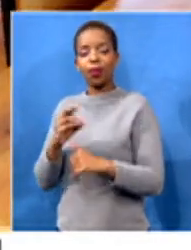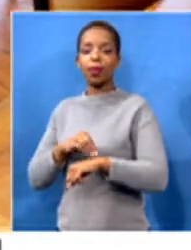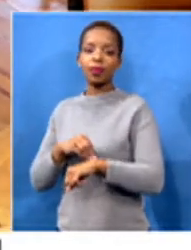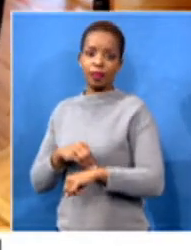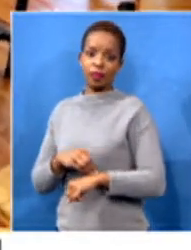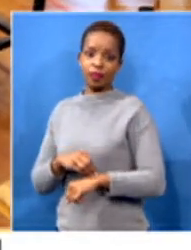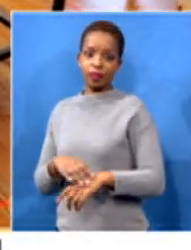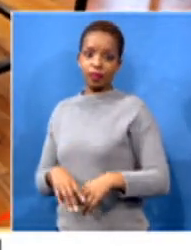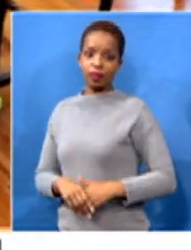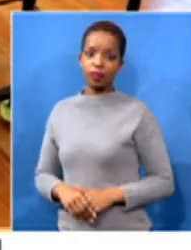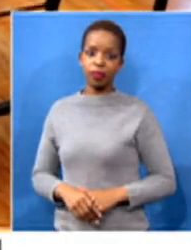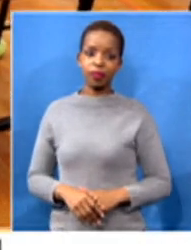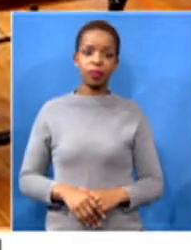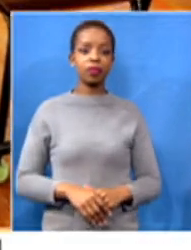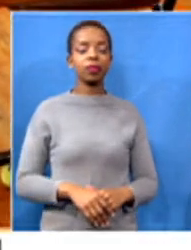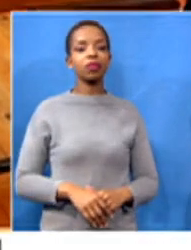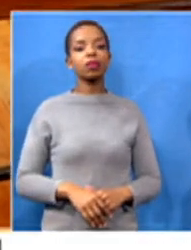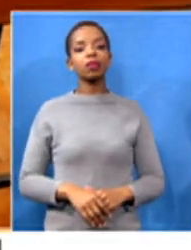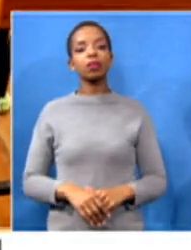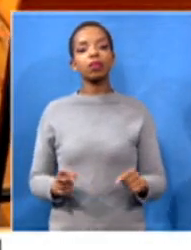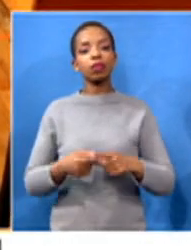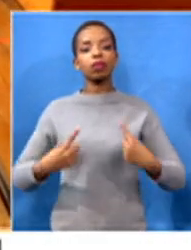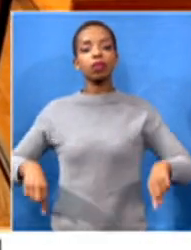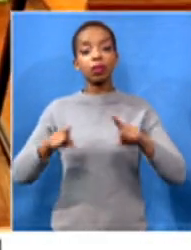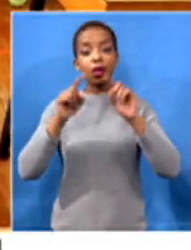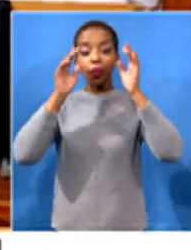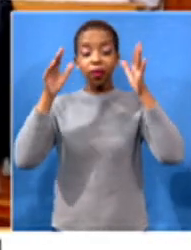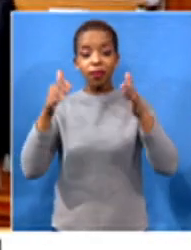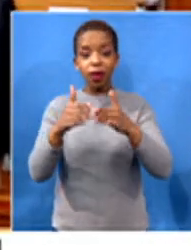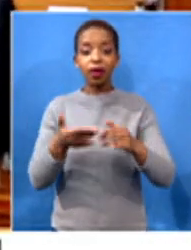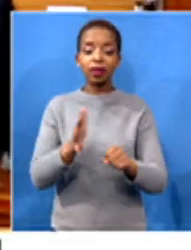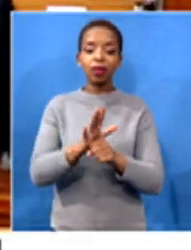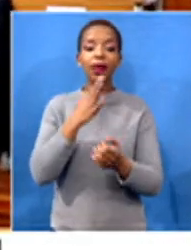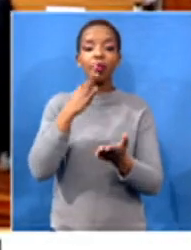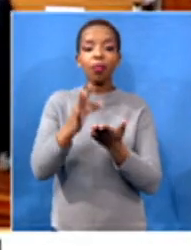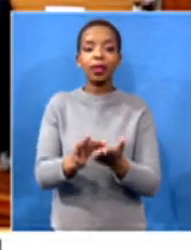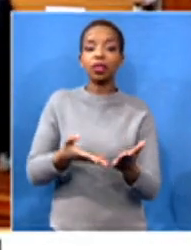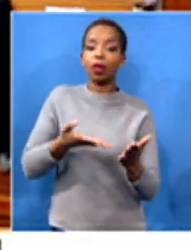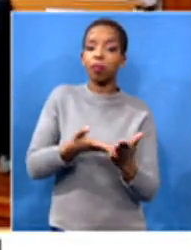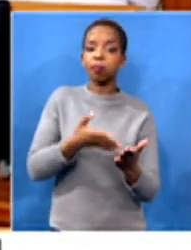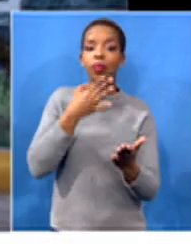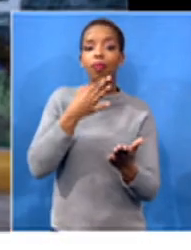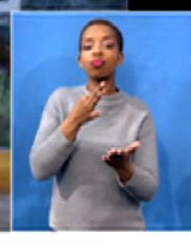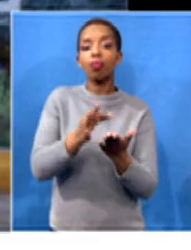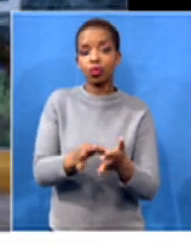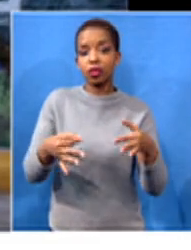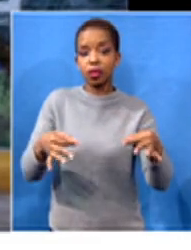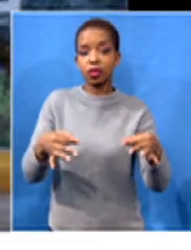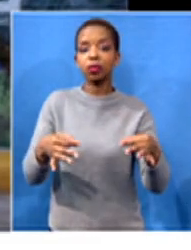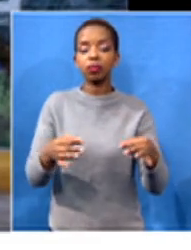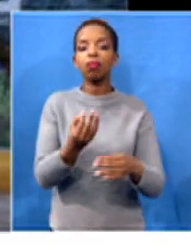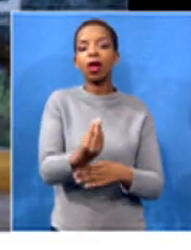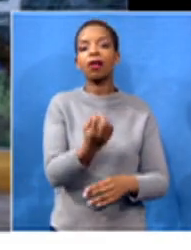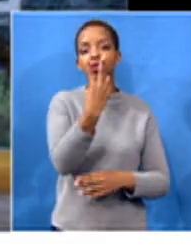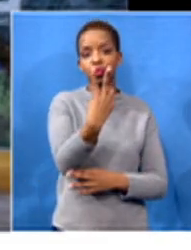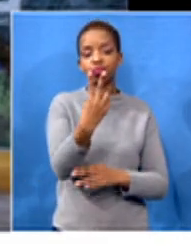Right. Well, let me focus on what the top recommendations of that paper are. And if I can just say, there's two papers that we've put